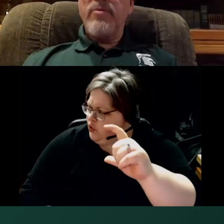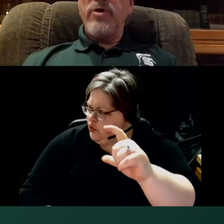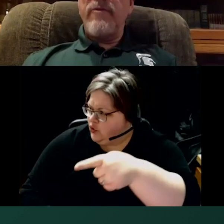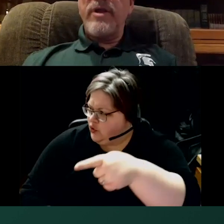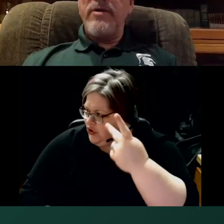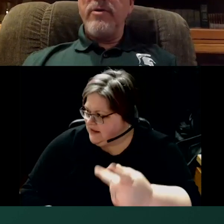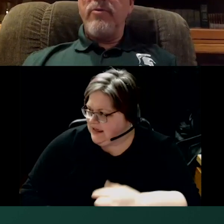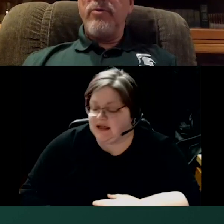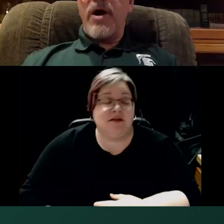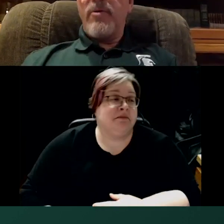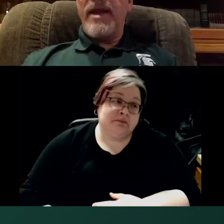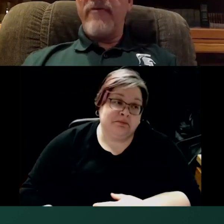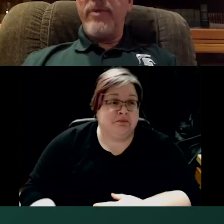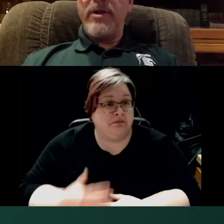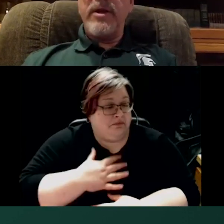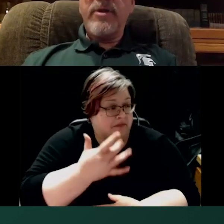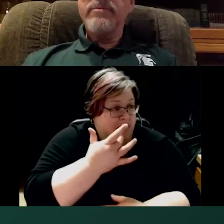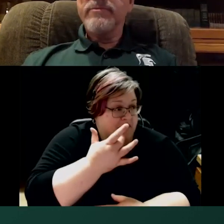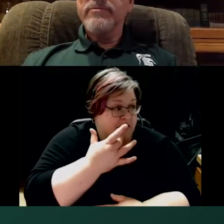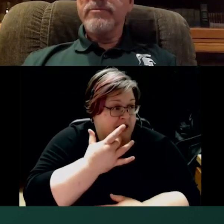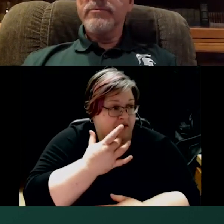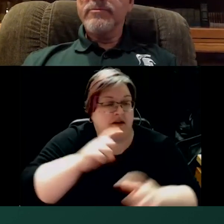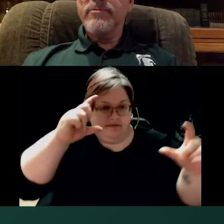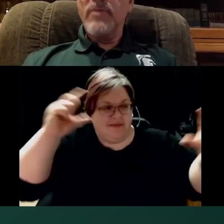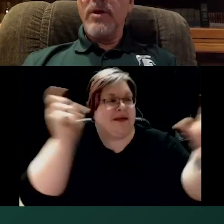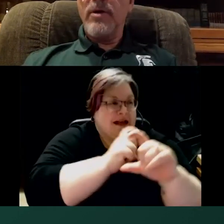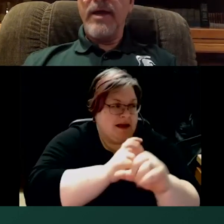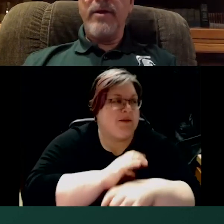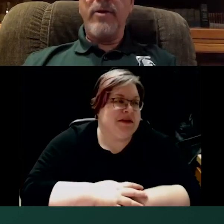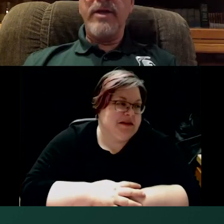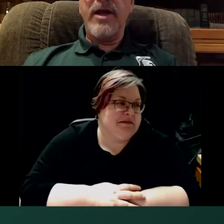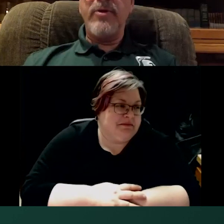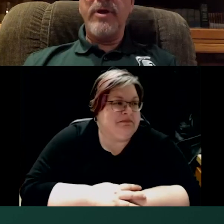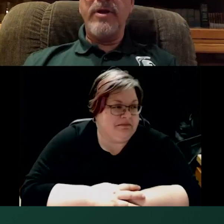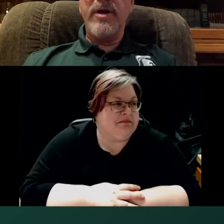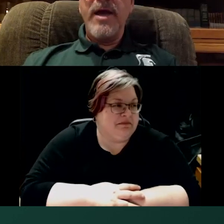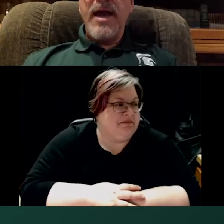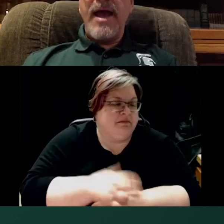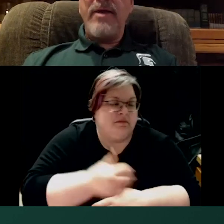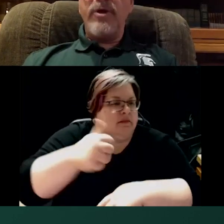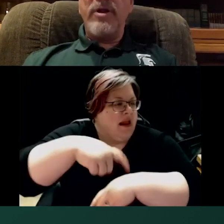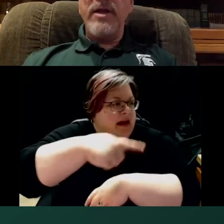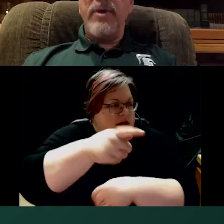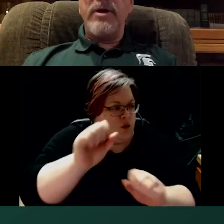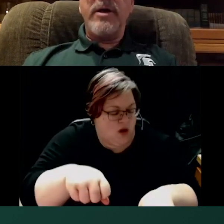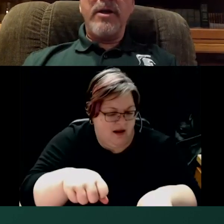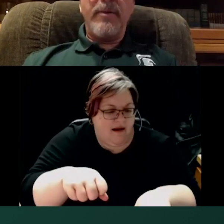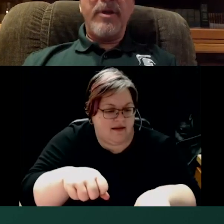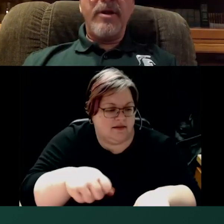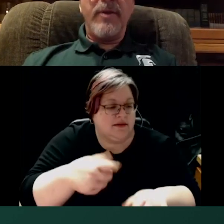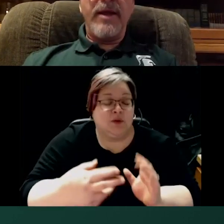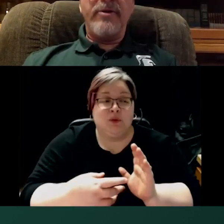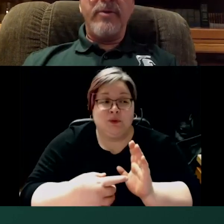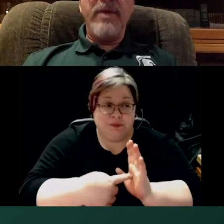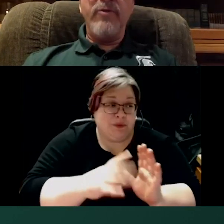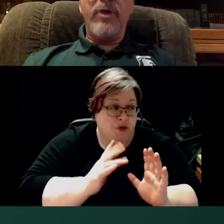The best moon I've seen would probably have to be an eclipse. And so anytime you can, and what's neat about an eclipse